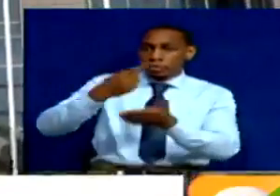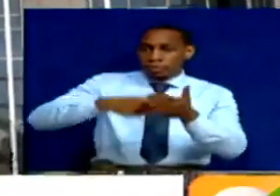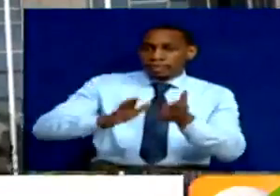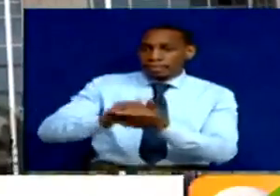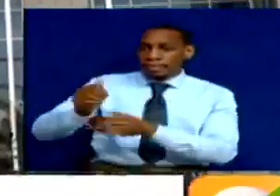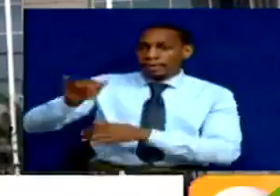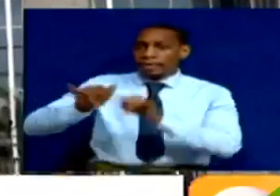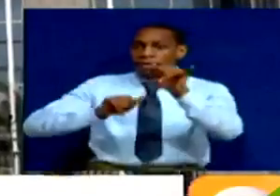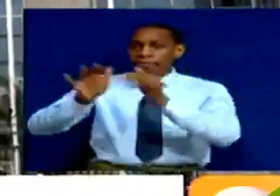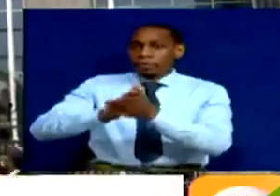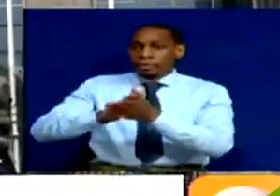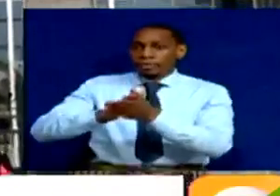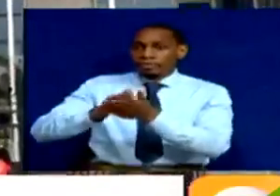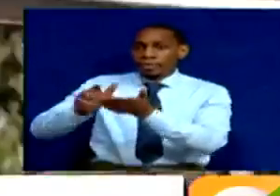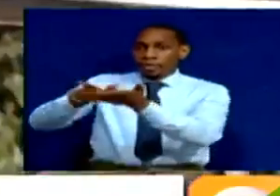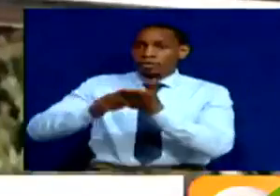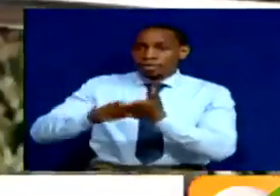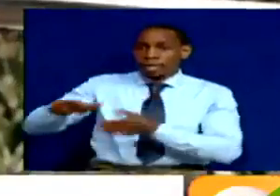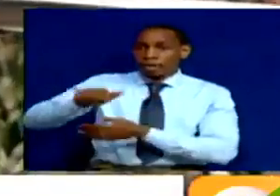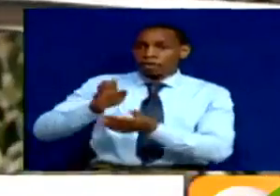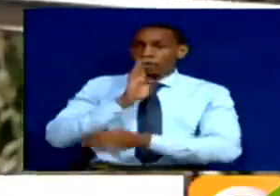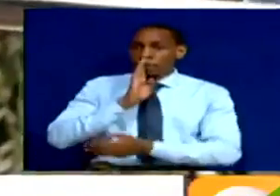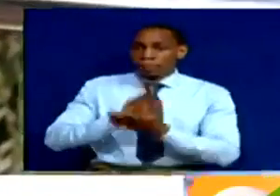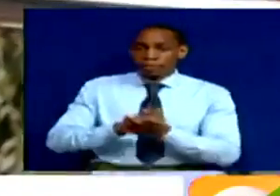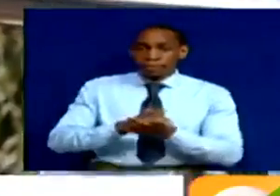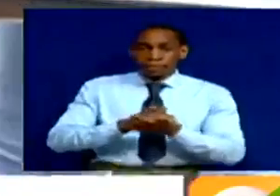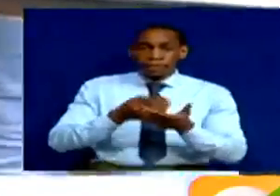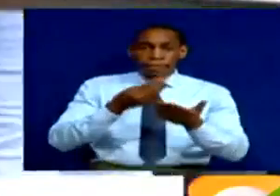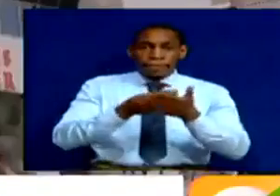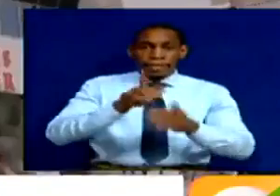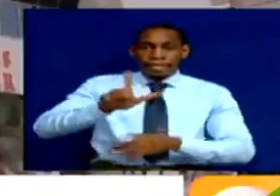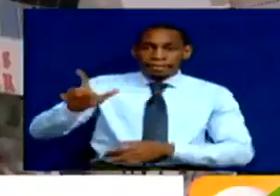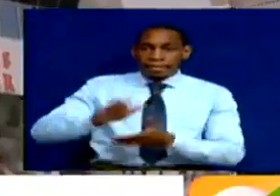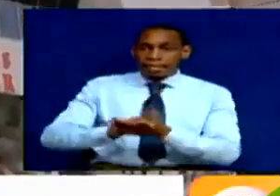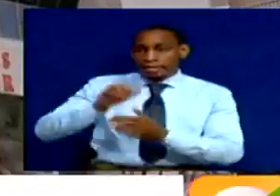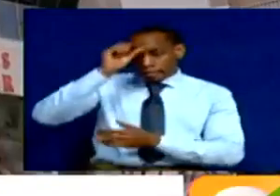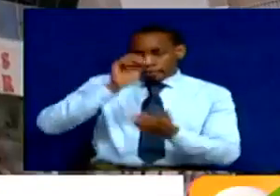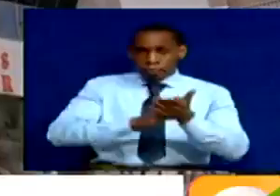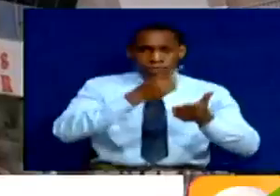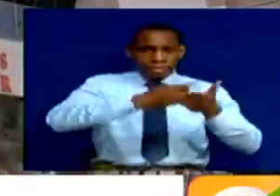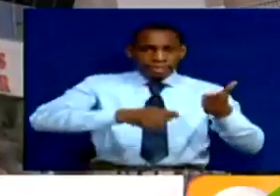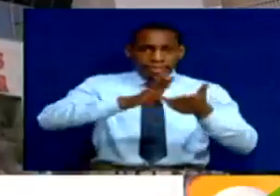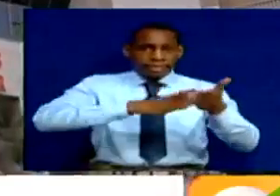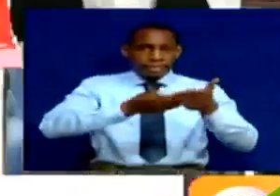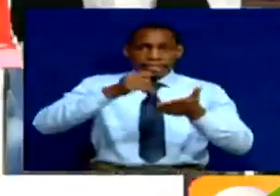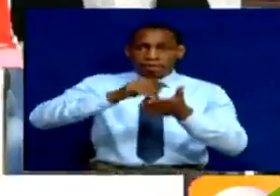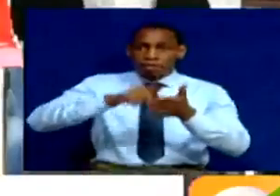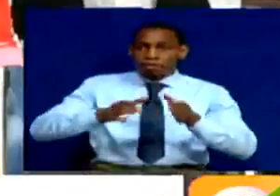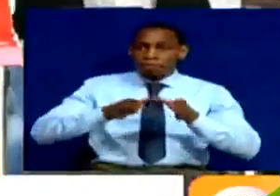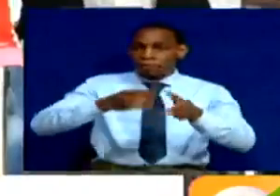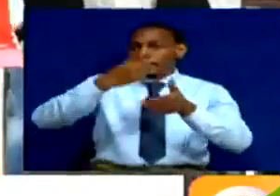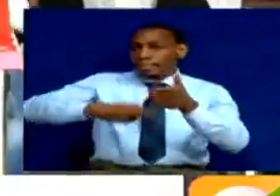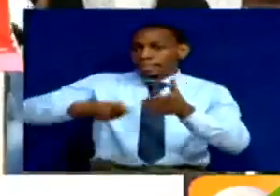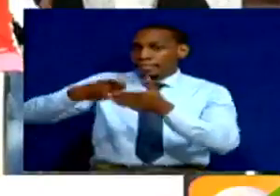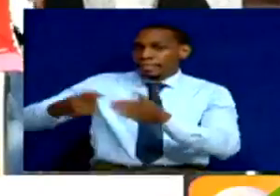foreign financing and domestic borrowing. Going by the finance bill, the government proposes a raft of tax measures, including imposing